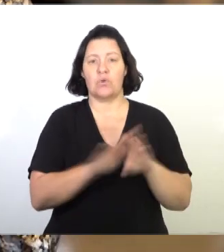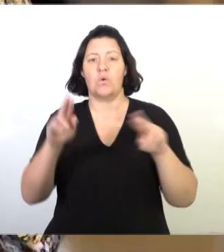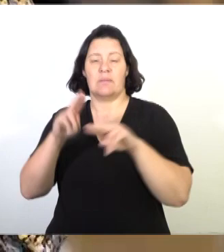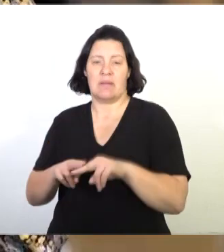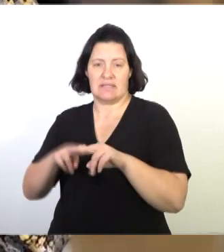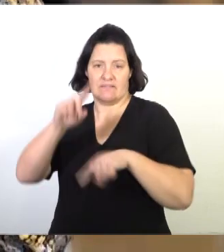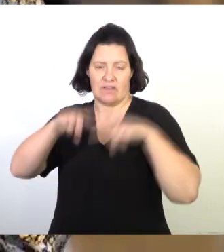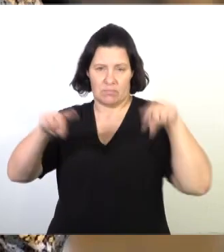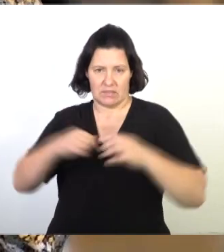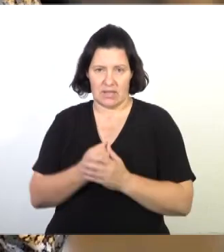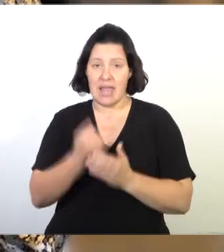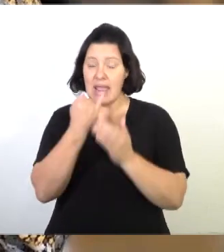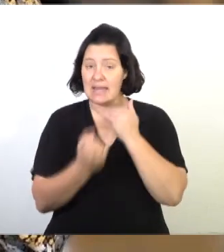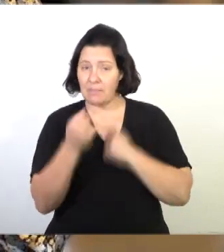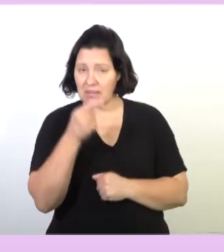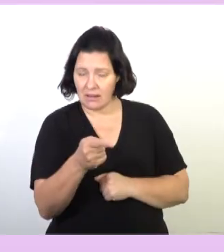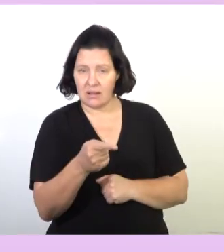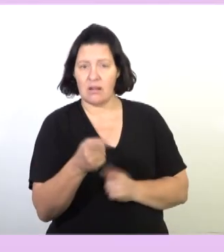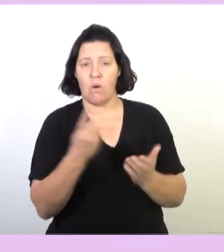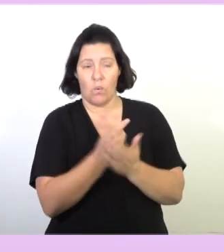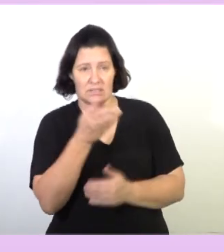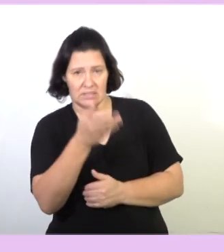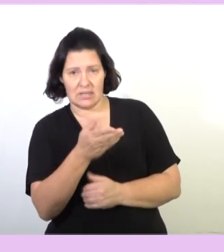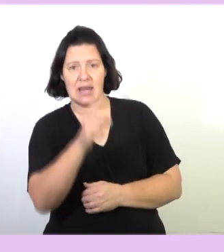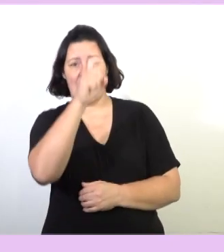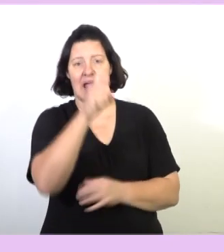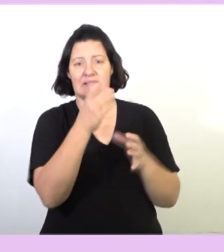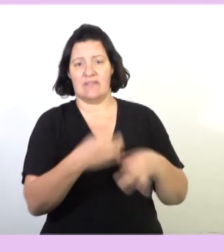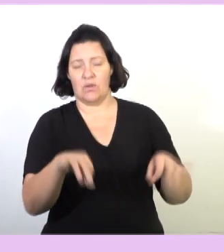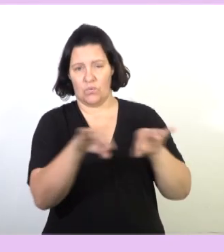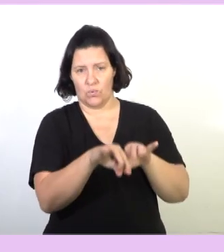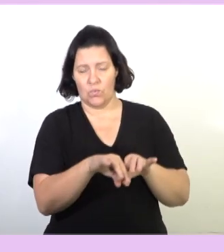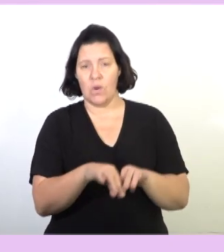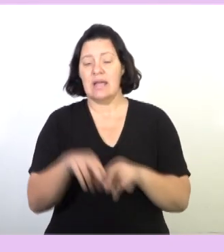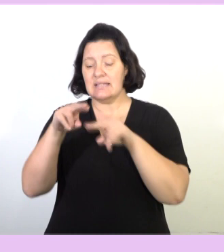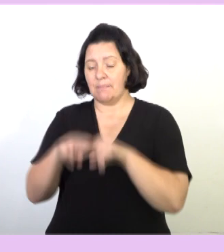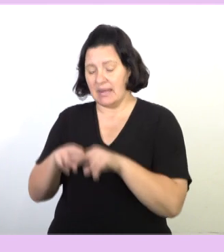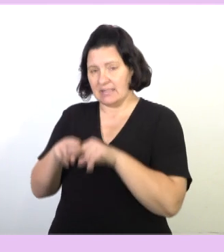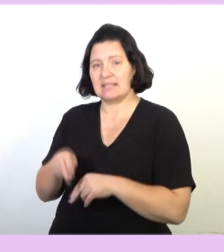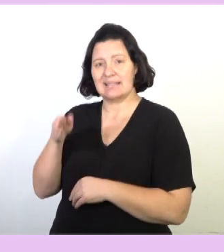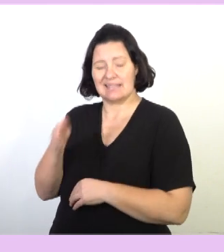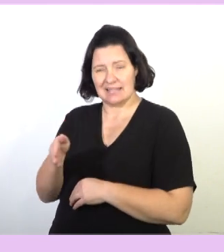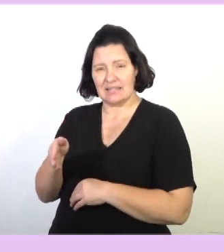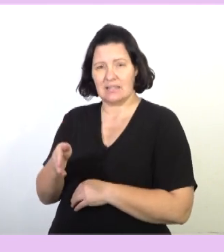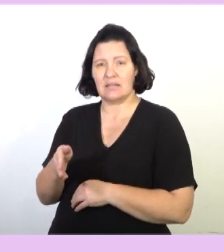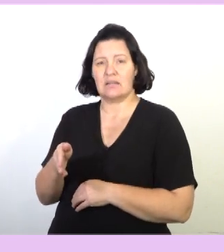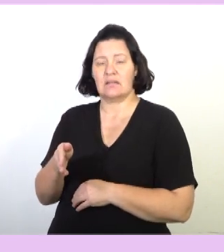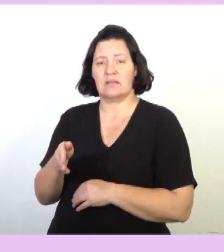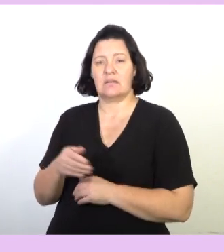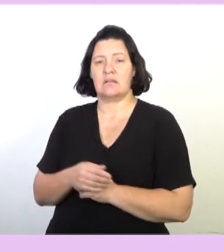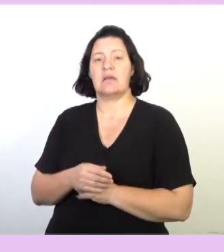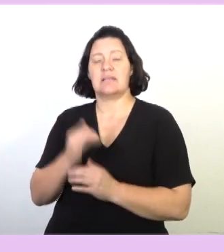independent variables. Independent are always there, which is our x values. Then the dependent are there, which is